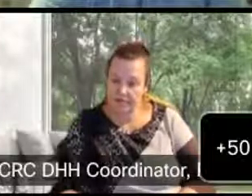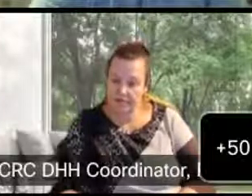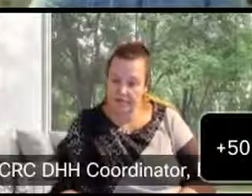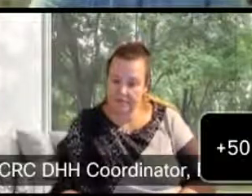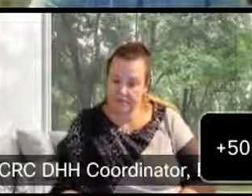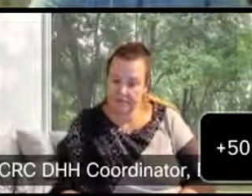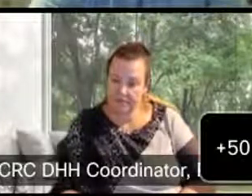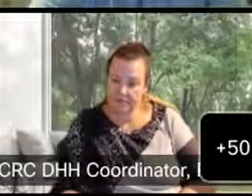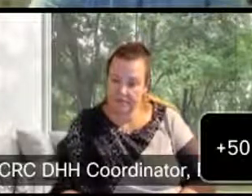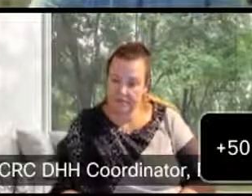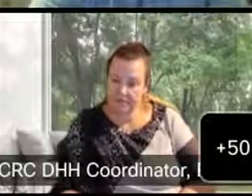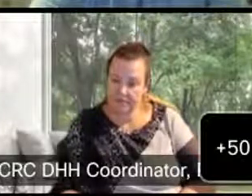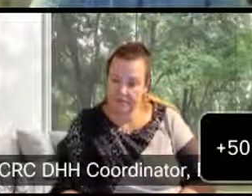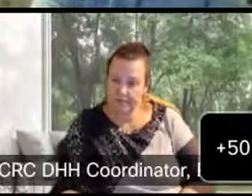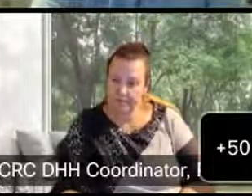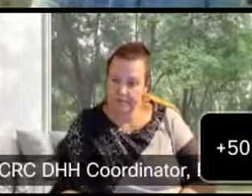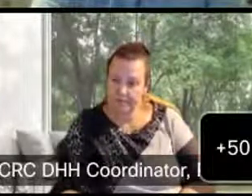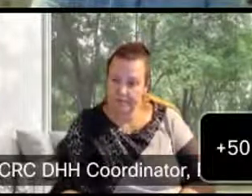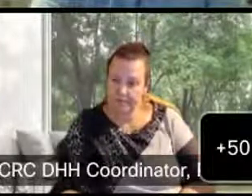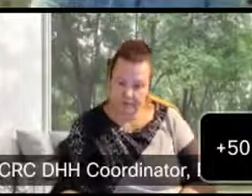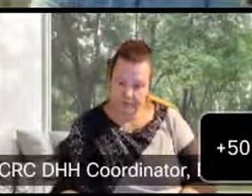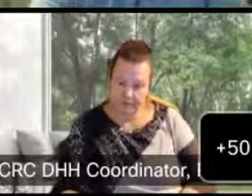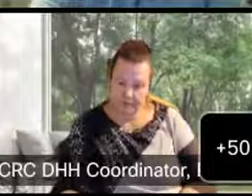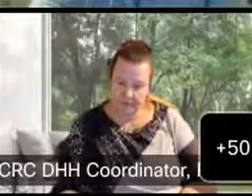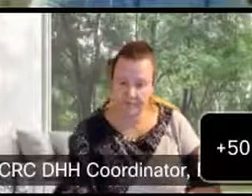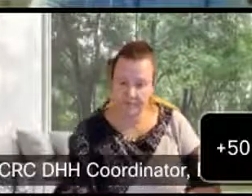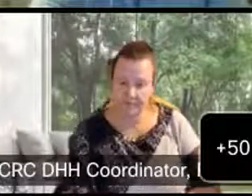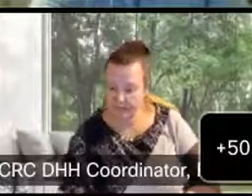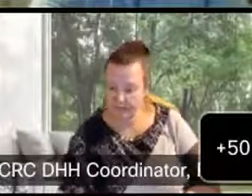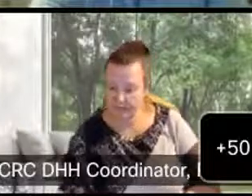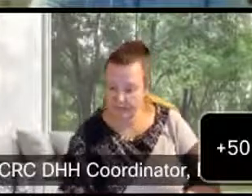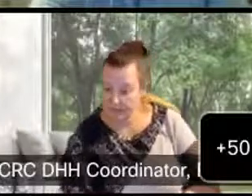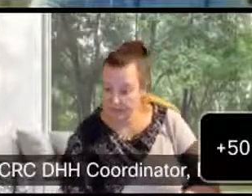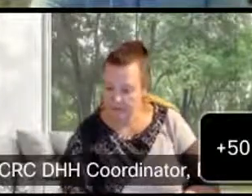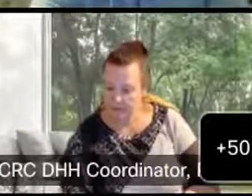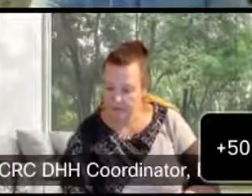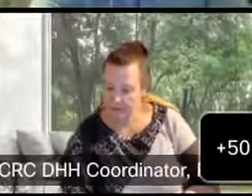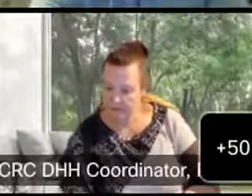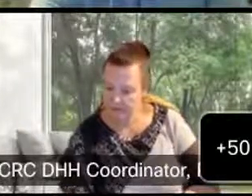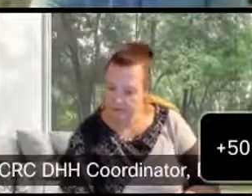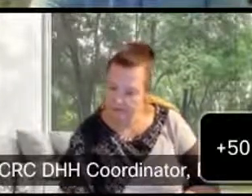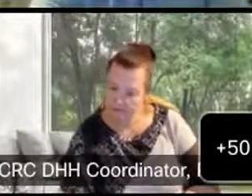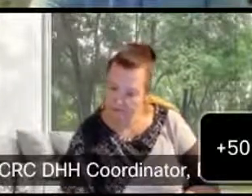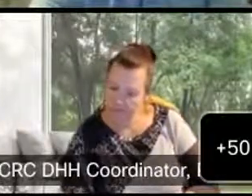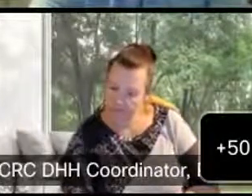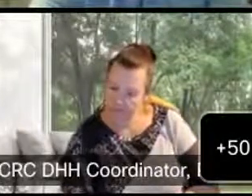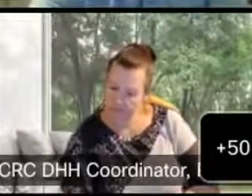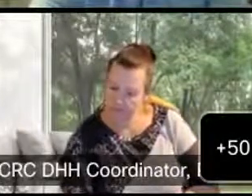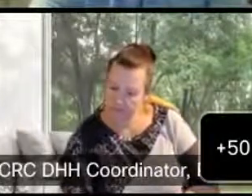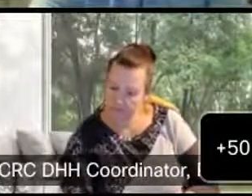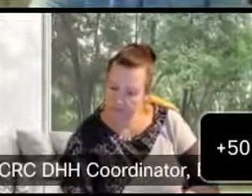we as did it opposed to our- early too, for both Yeah. companies. We did it early, so it should be on there twice. Yeah, that is so